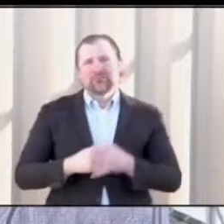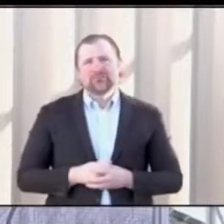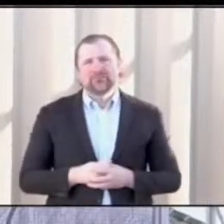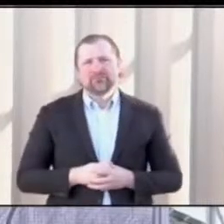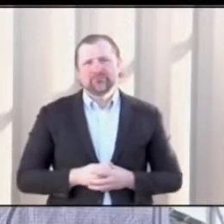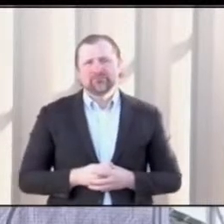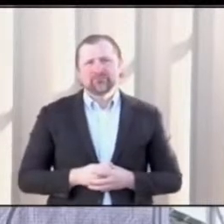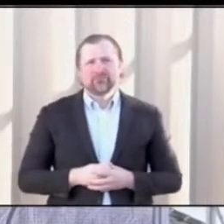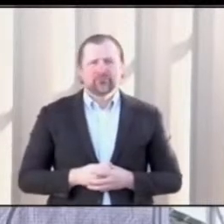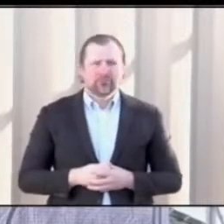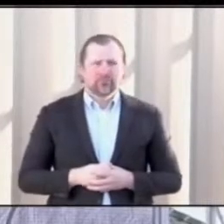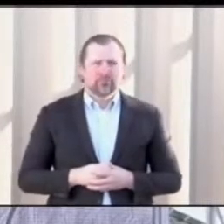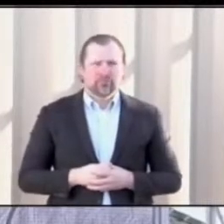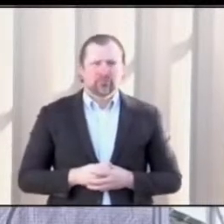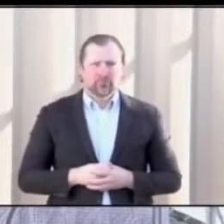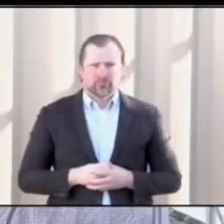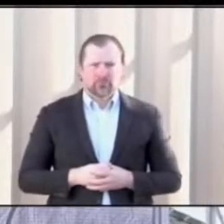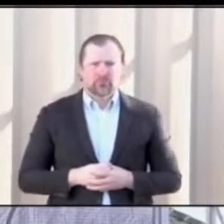Now,